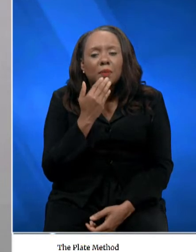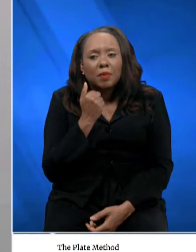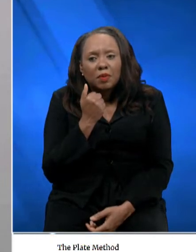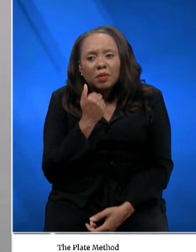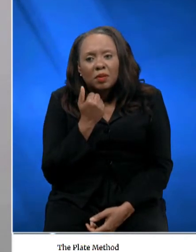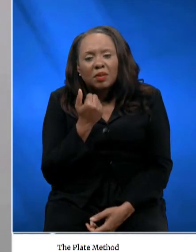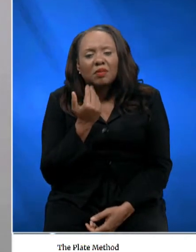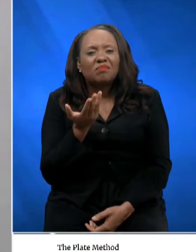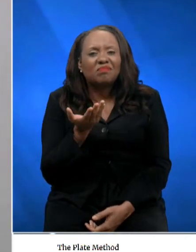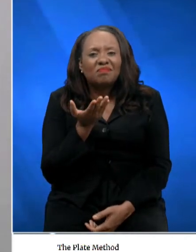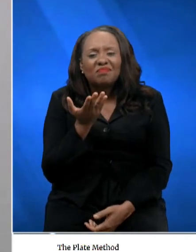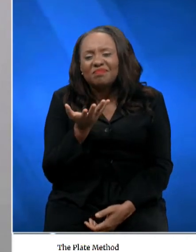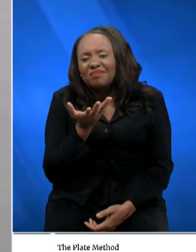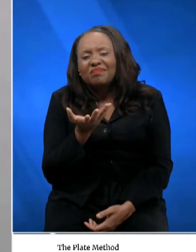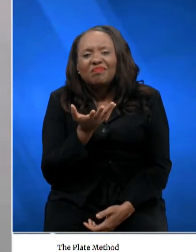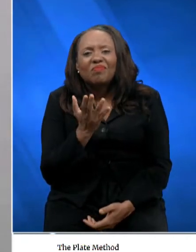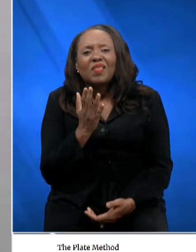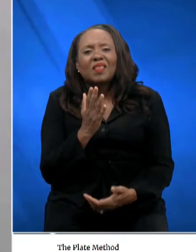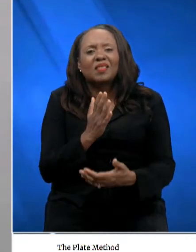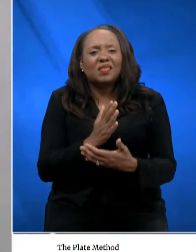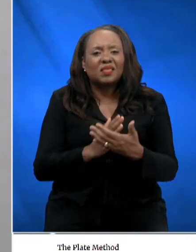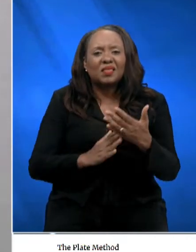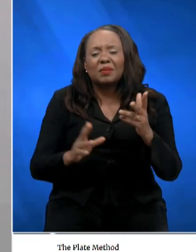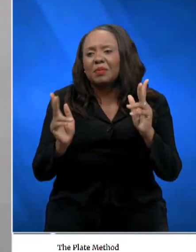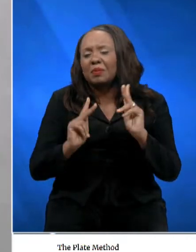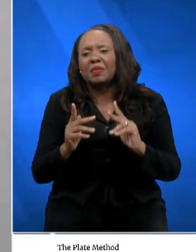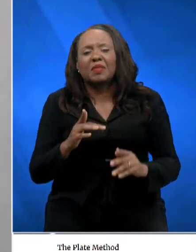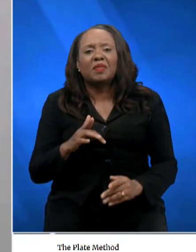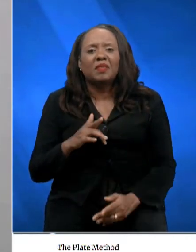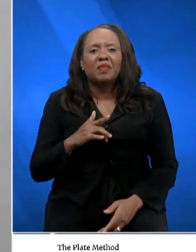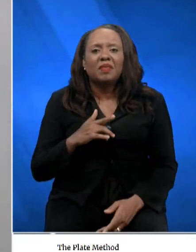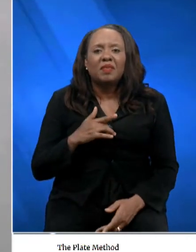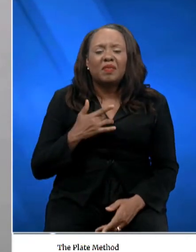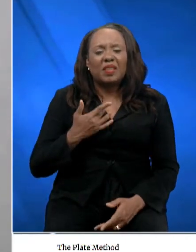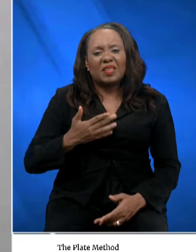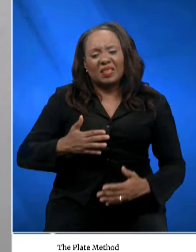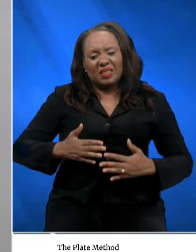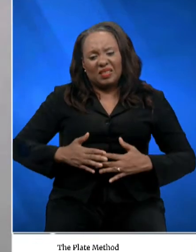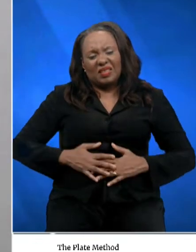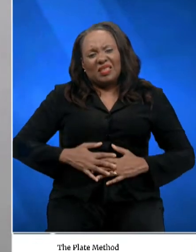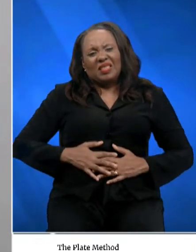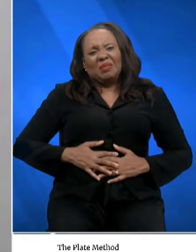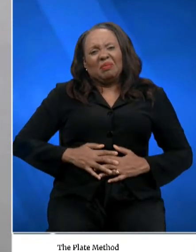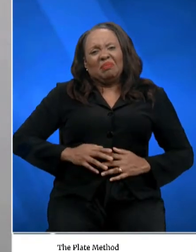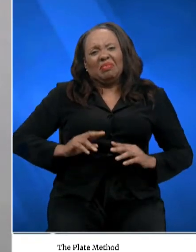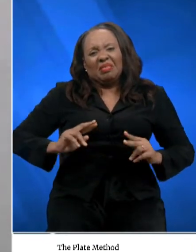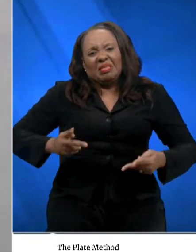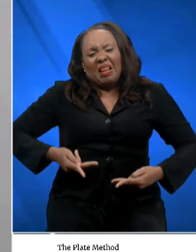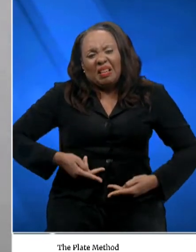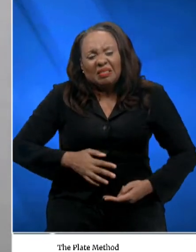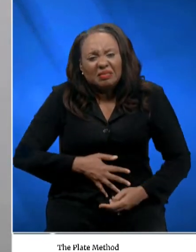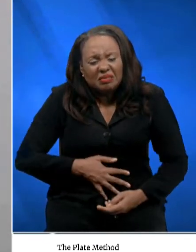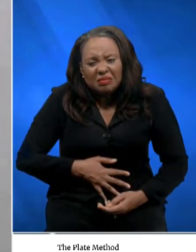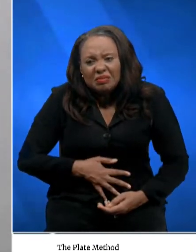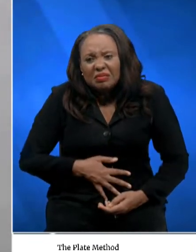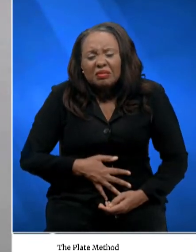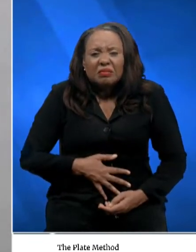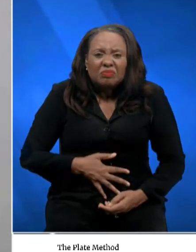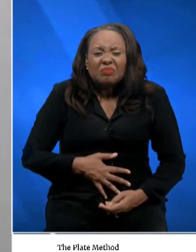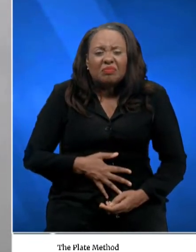and not necessarily adverse, in terms of you having an upset stomach and that sort of thing. And persons are